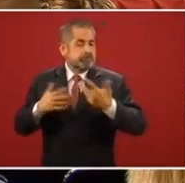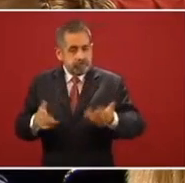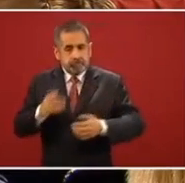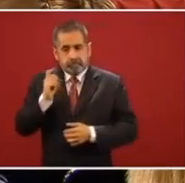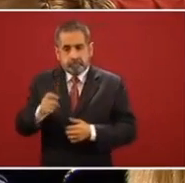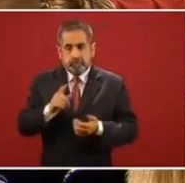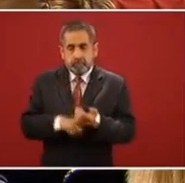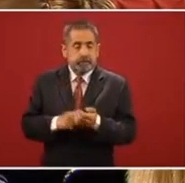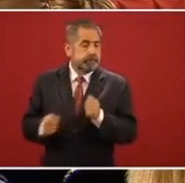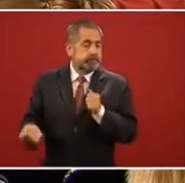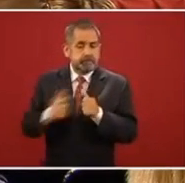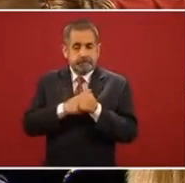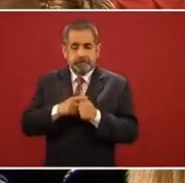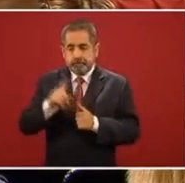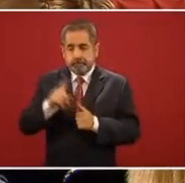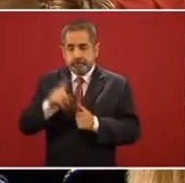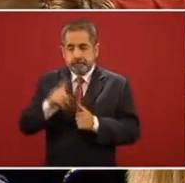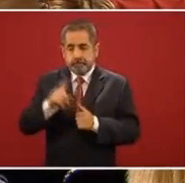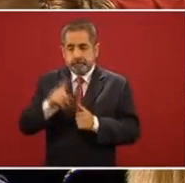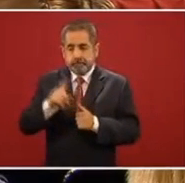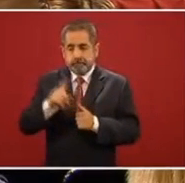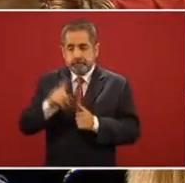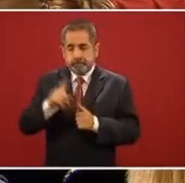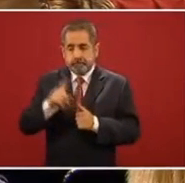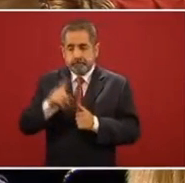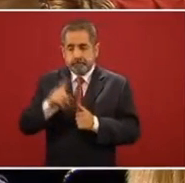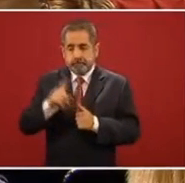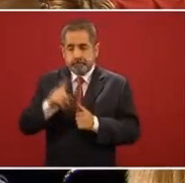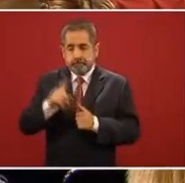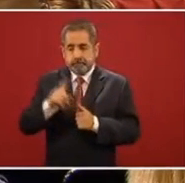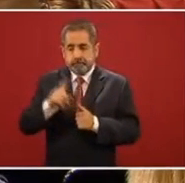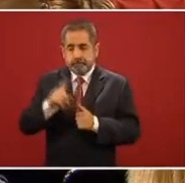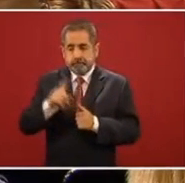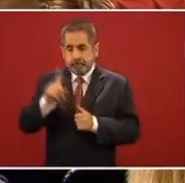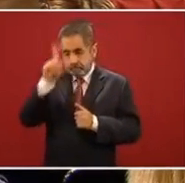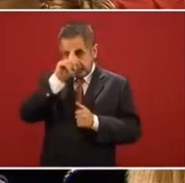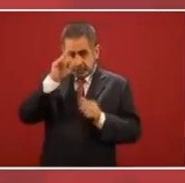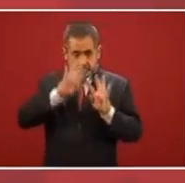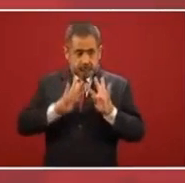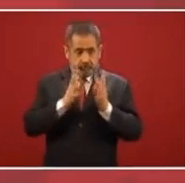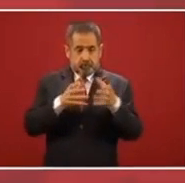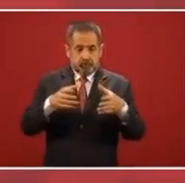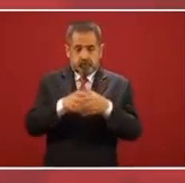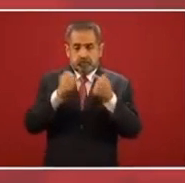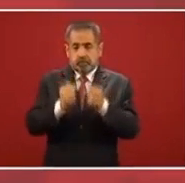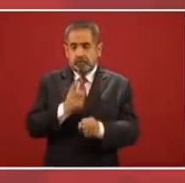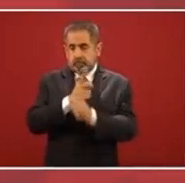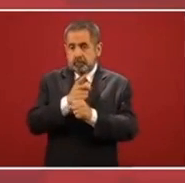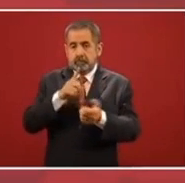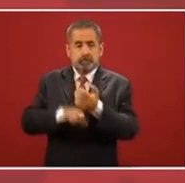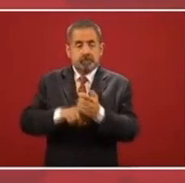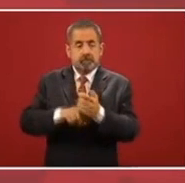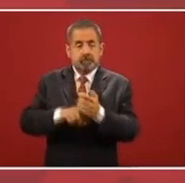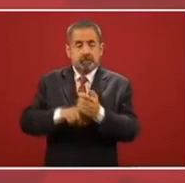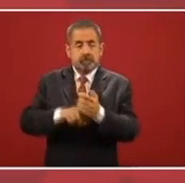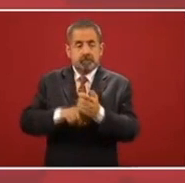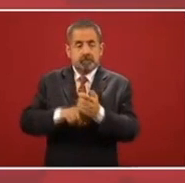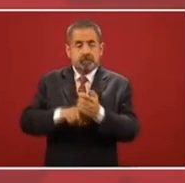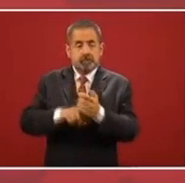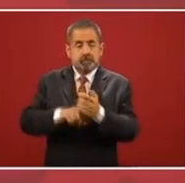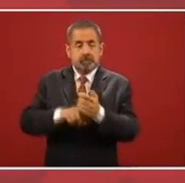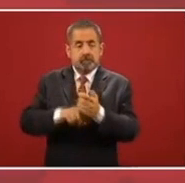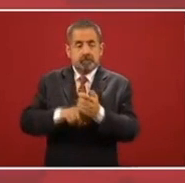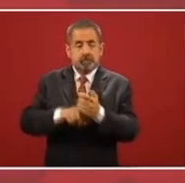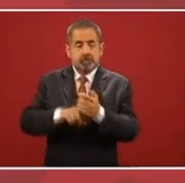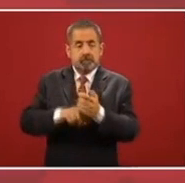el Consejo de Salubridad General, that the Council of General Health, que es la única autoridad which is